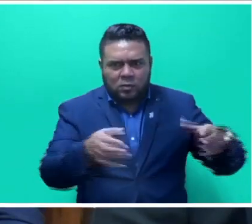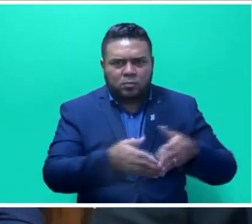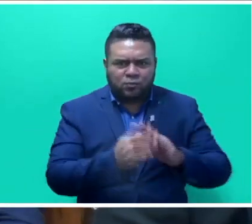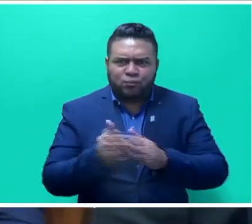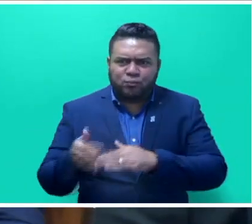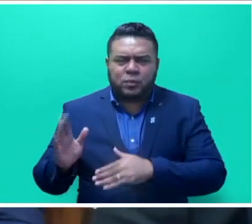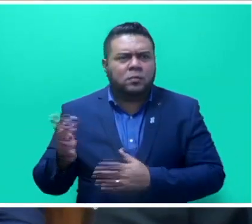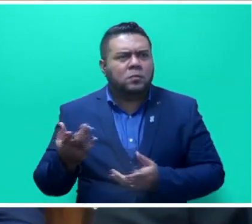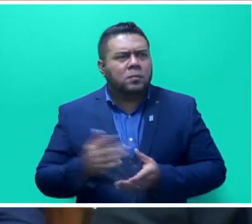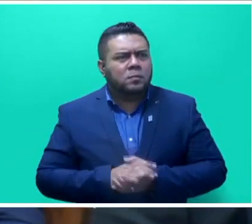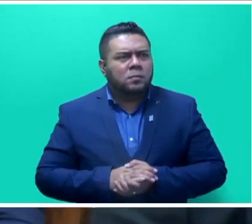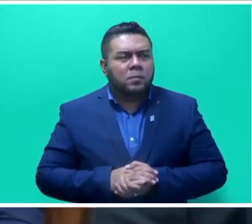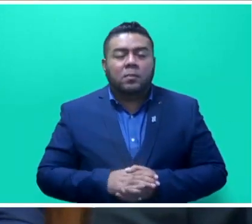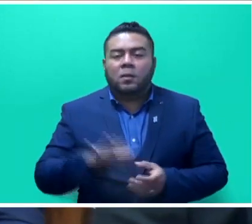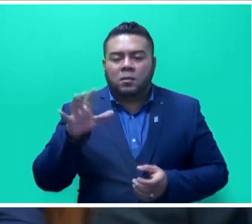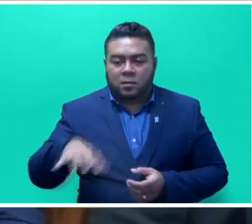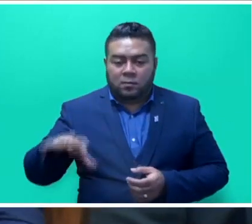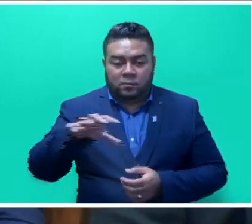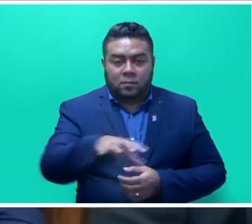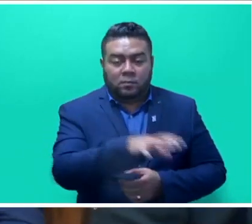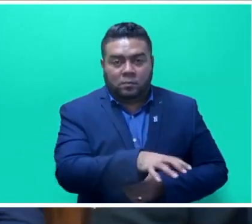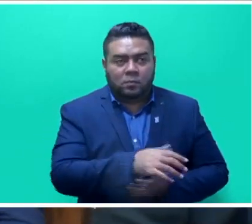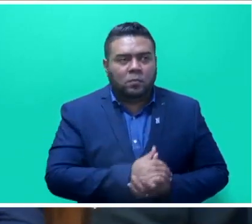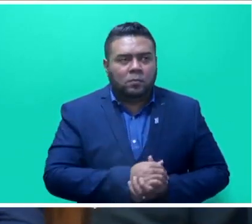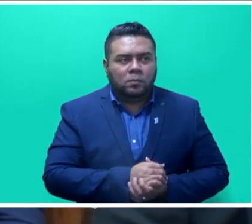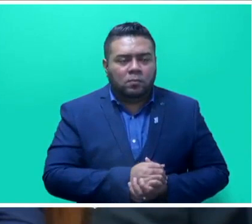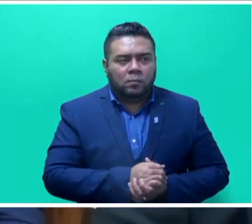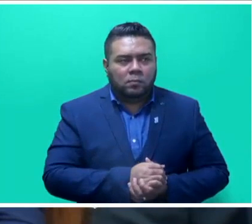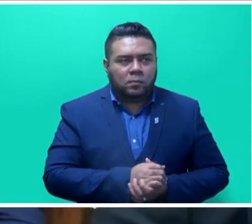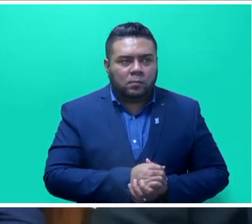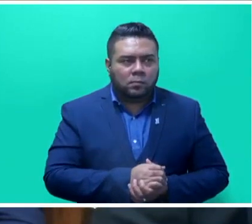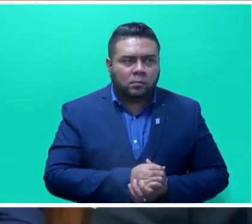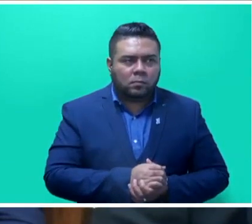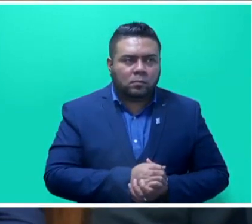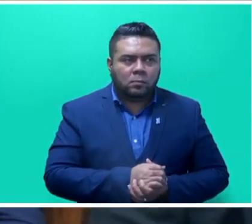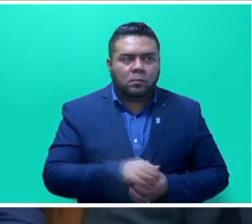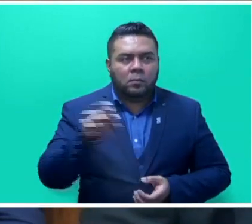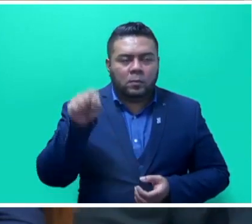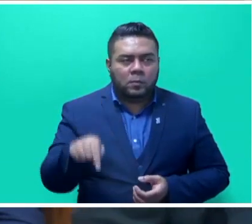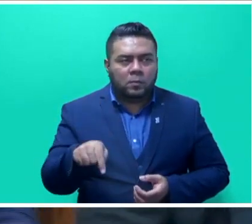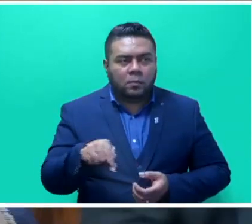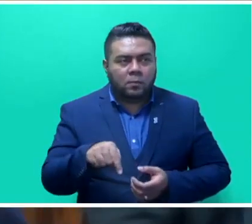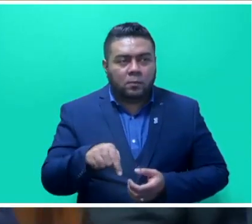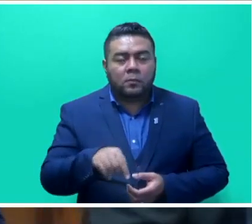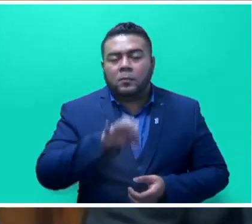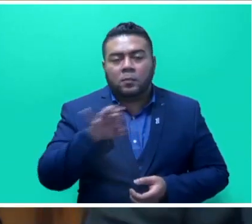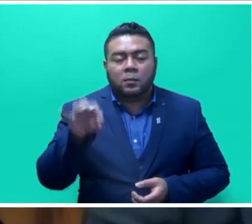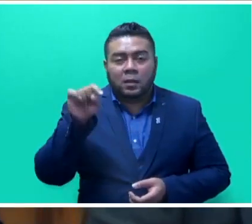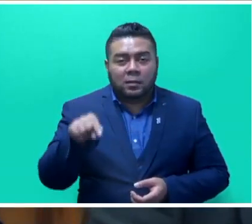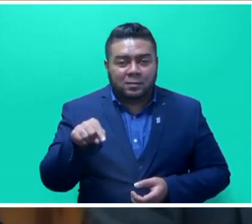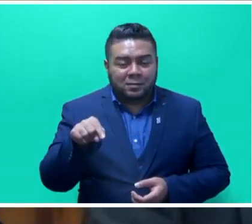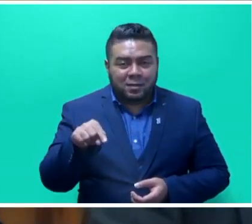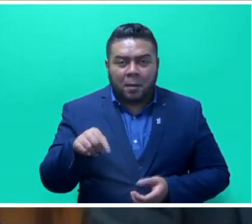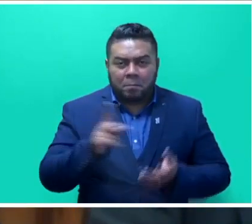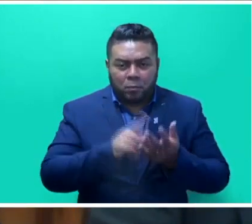sir, the Informal Settlement Upgrade Programme is an in situ capital program that